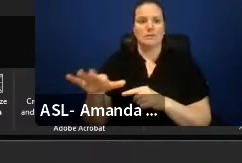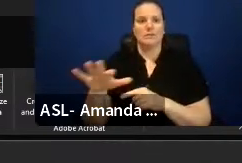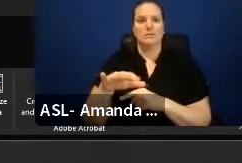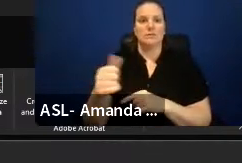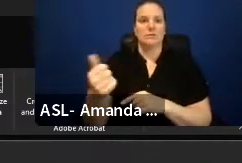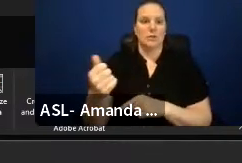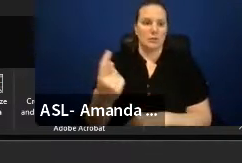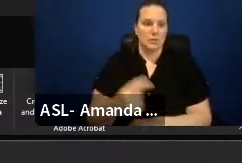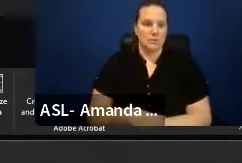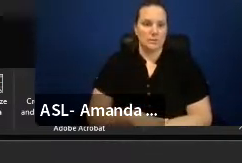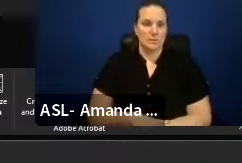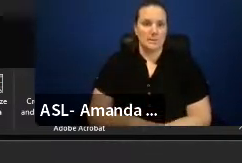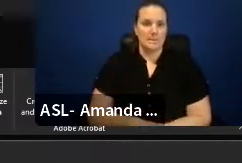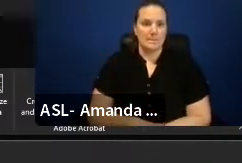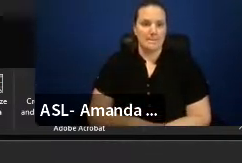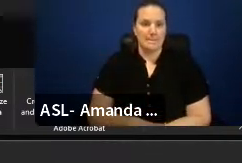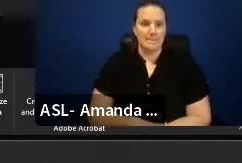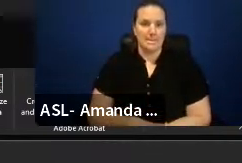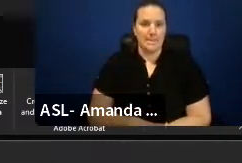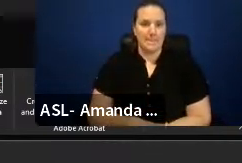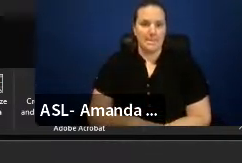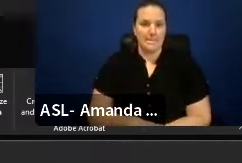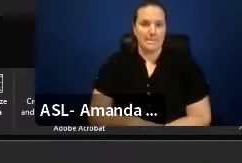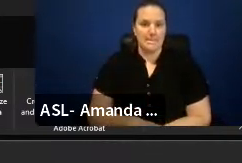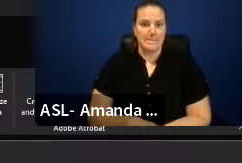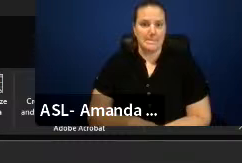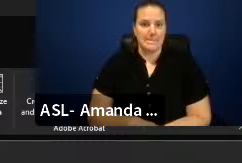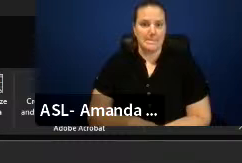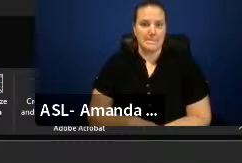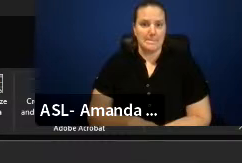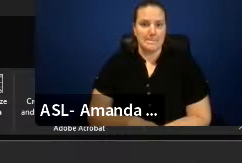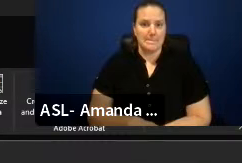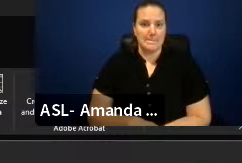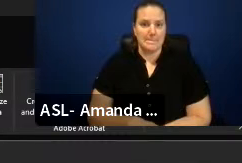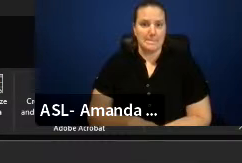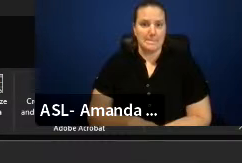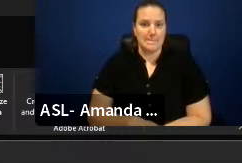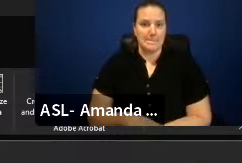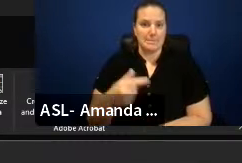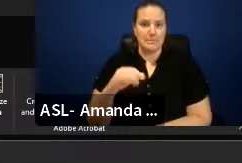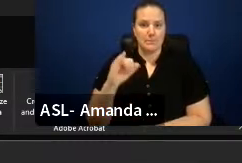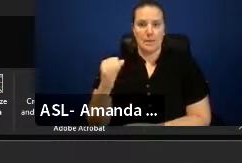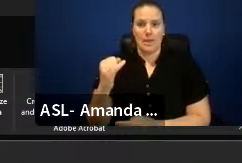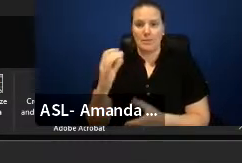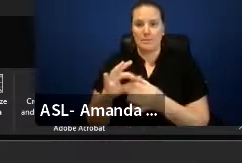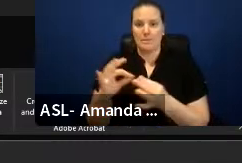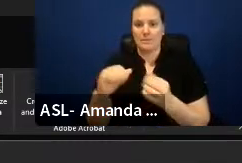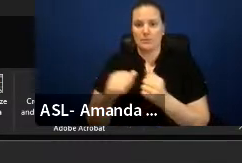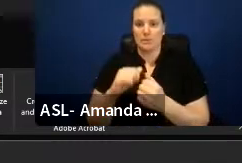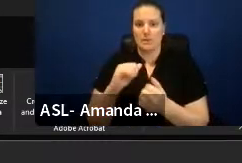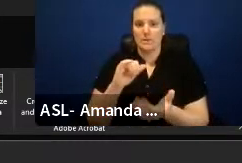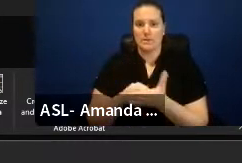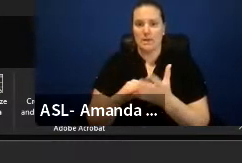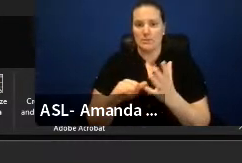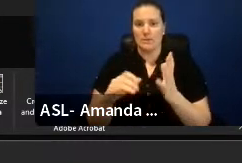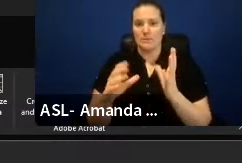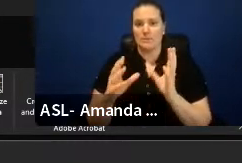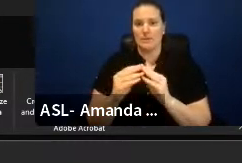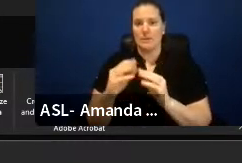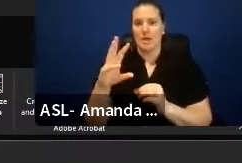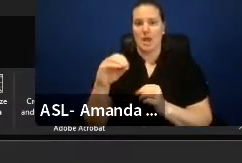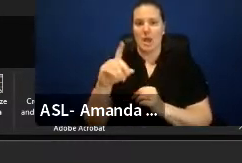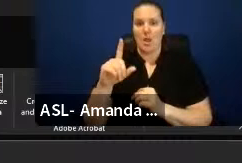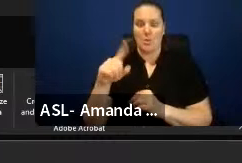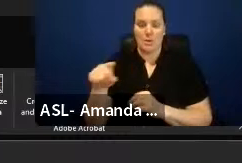venues. Greg? So I was gonna make mention of that. We meet with Cowlitz and the Grand